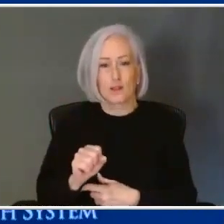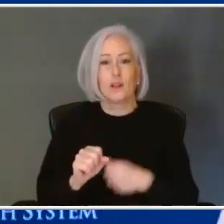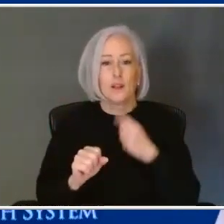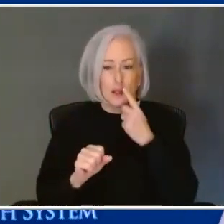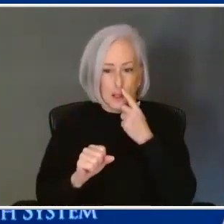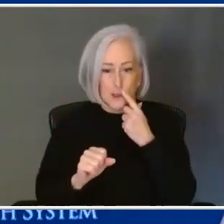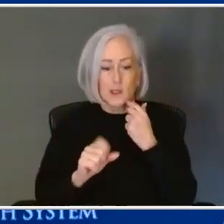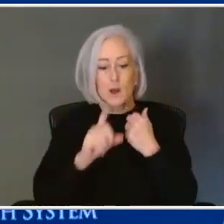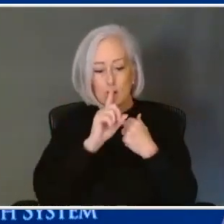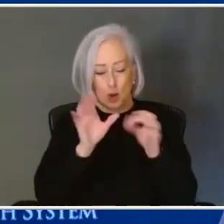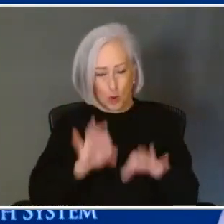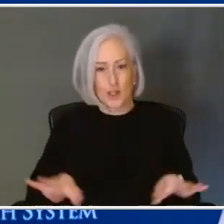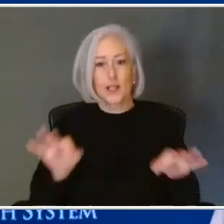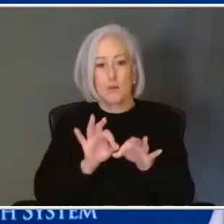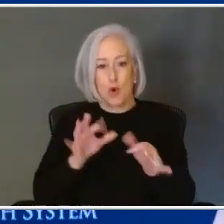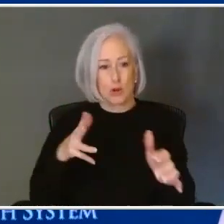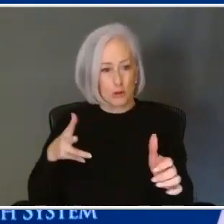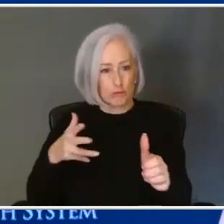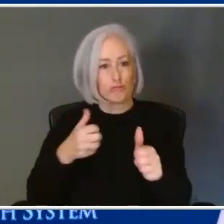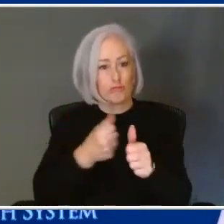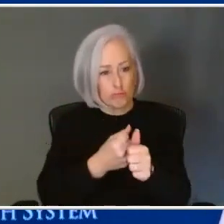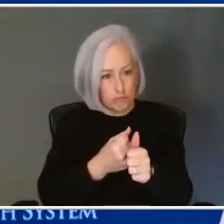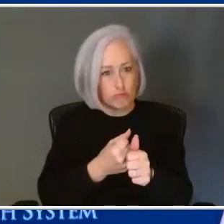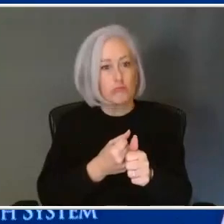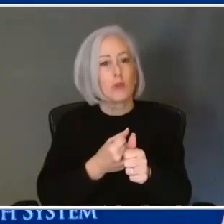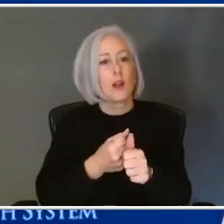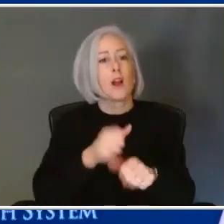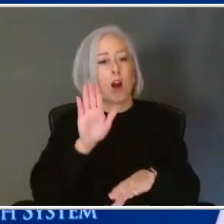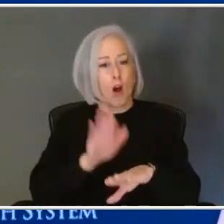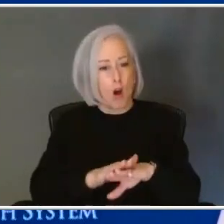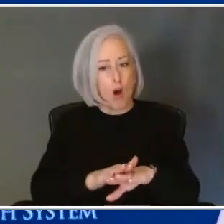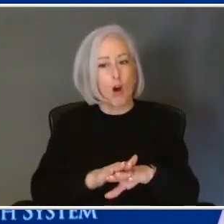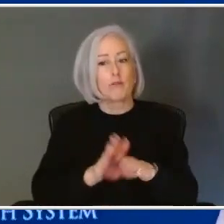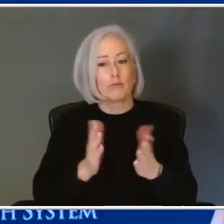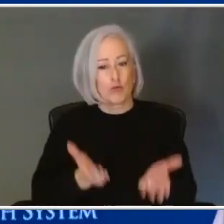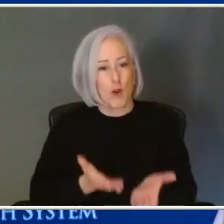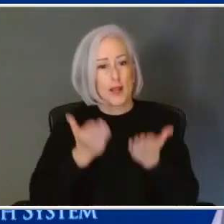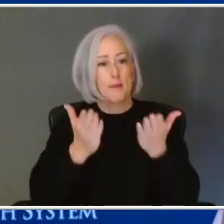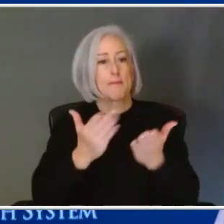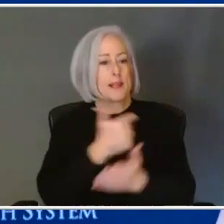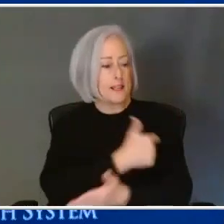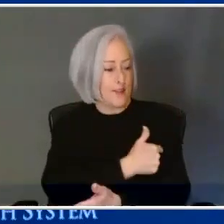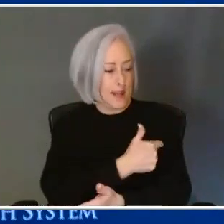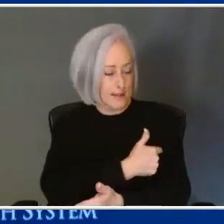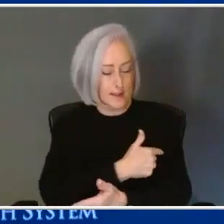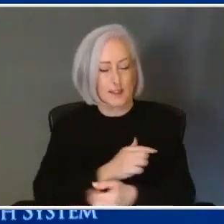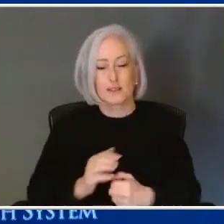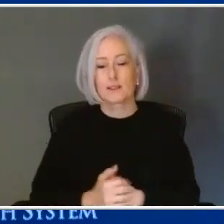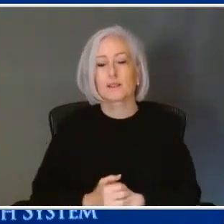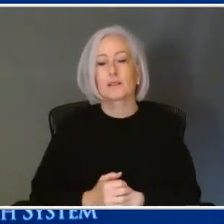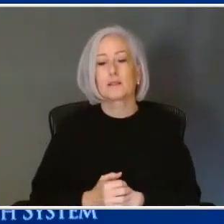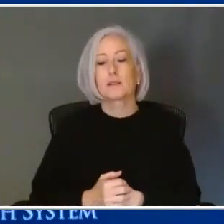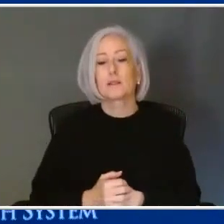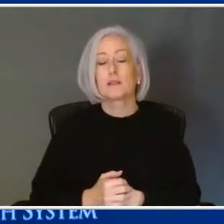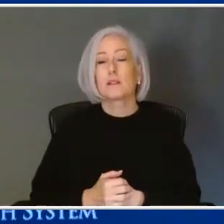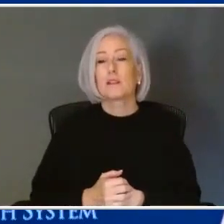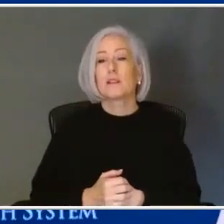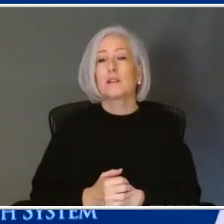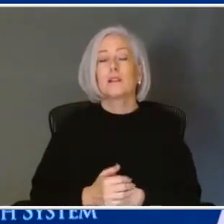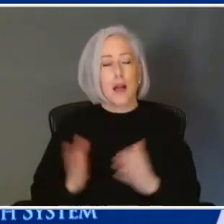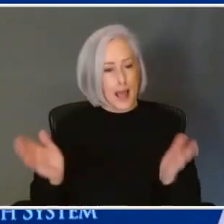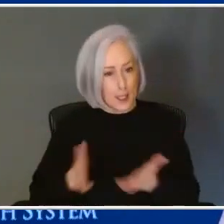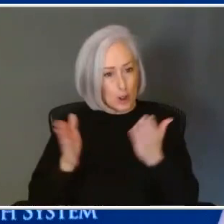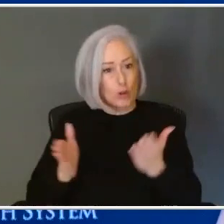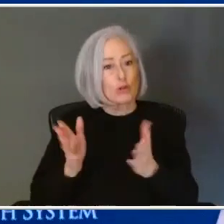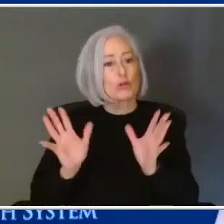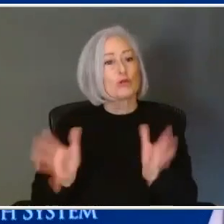vitally important to stay up on those recommended doses and vaccines. But moving forward, I would encourage you to talk to your insurance companies and talk to